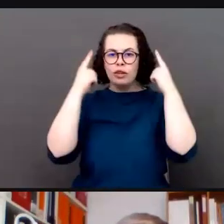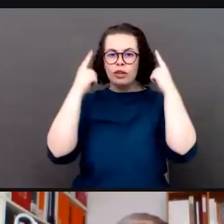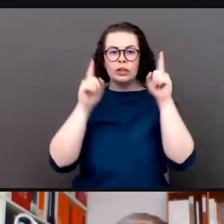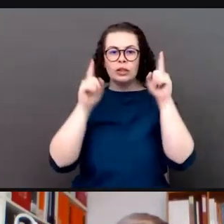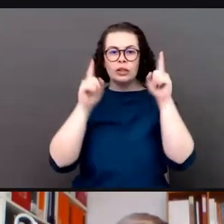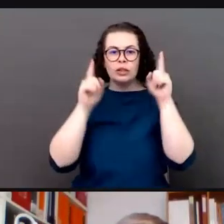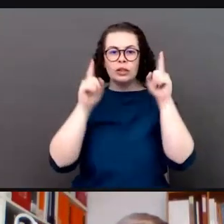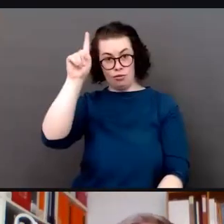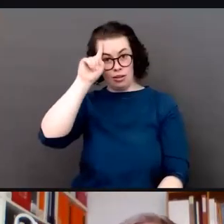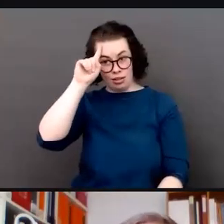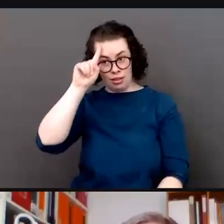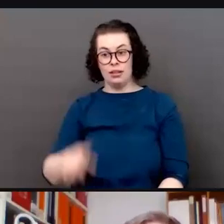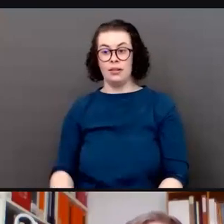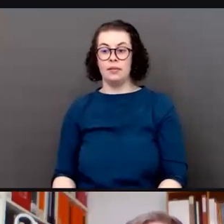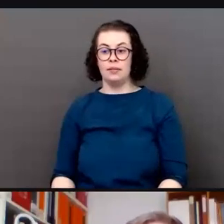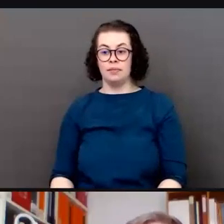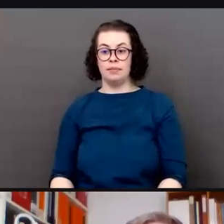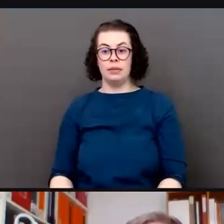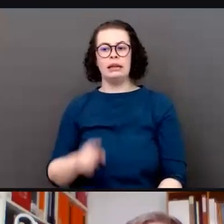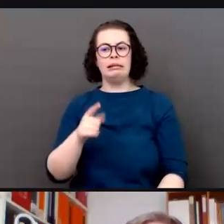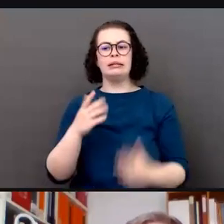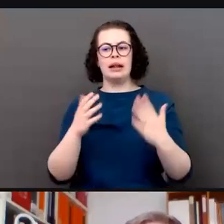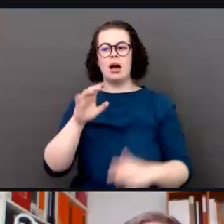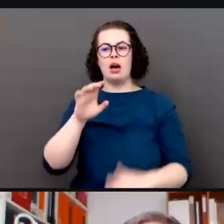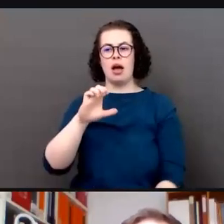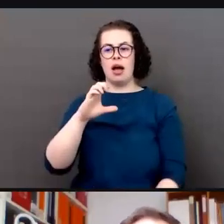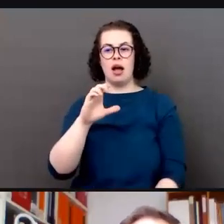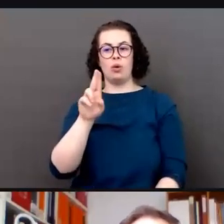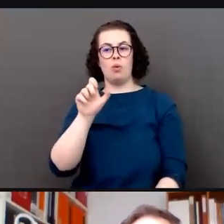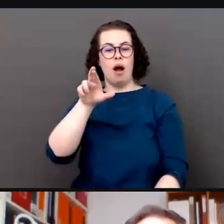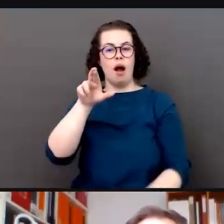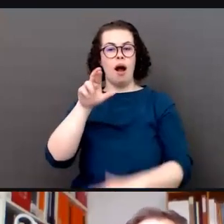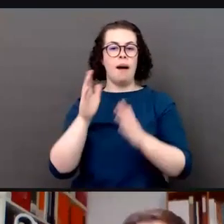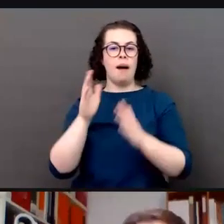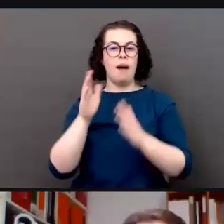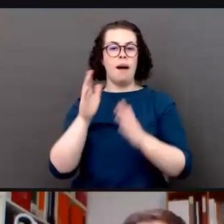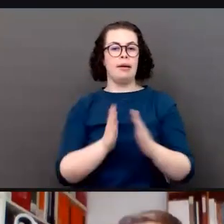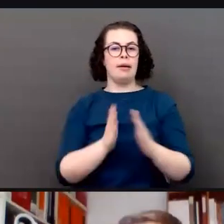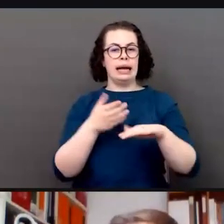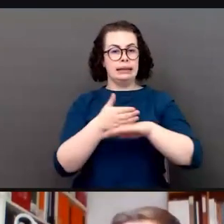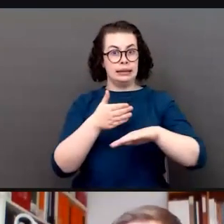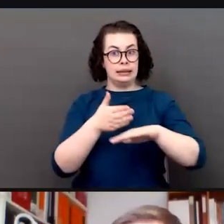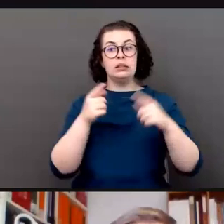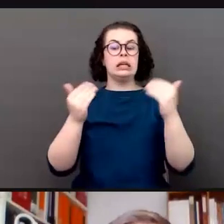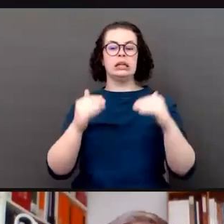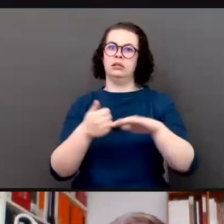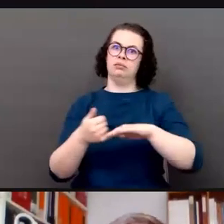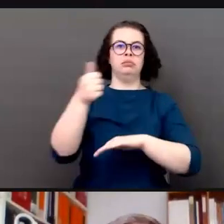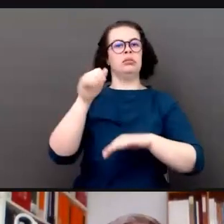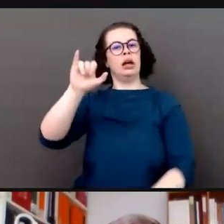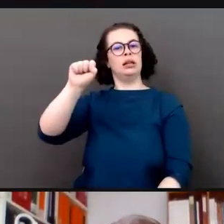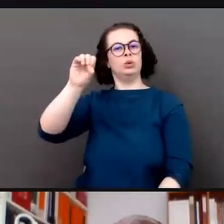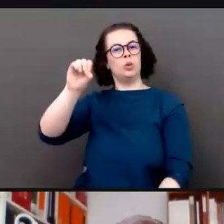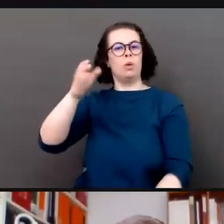the architectural firm Equar Planning, Building and Accessibility. He's participating in several projects of international standards on